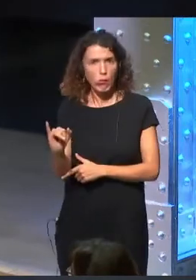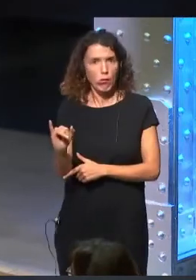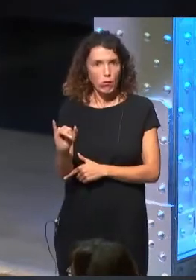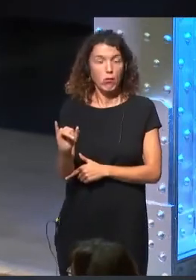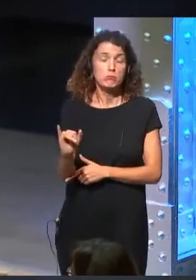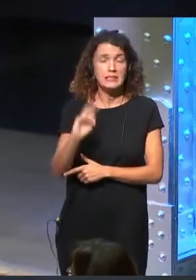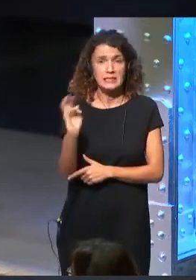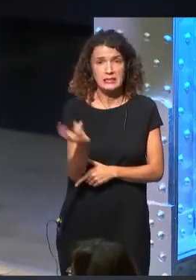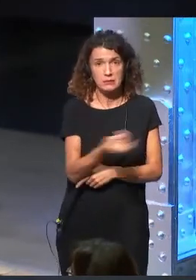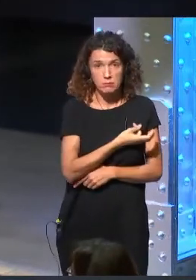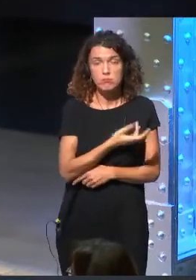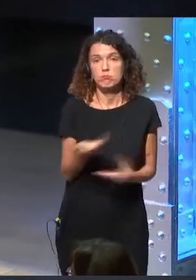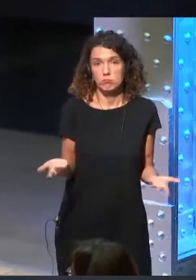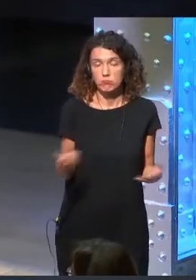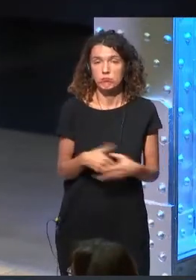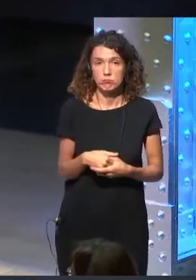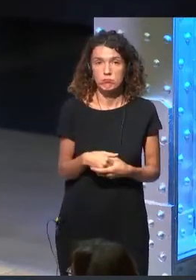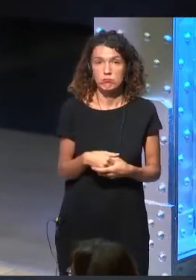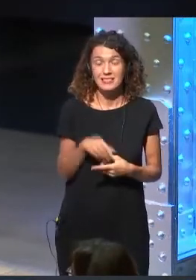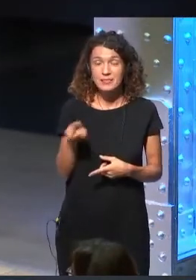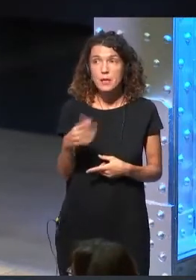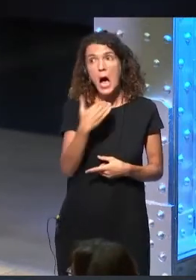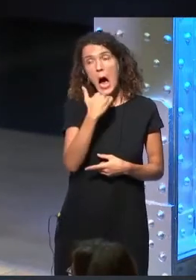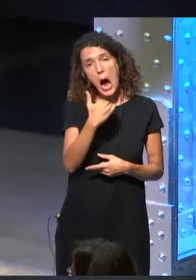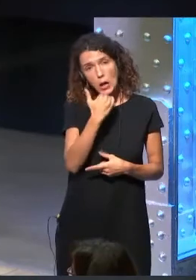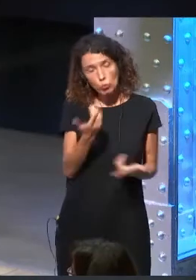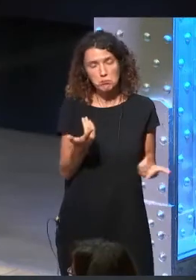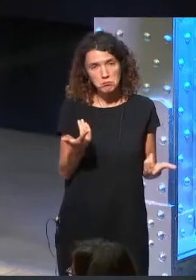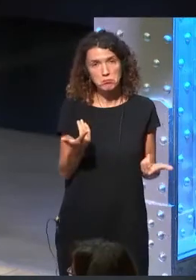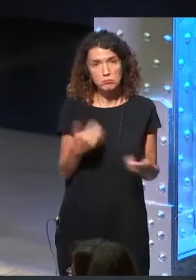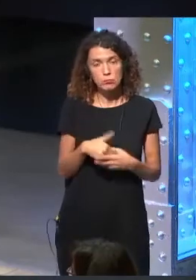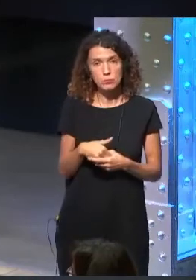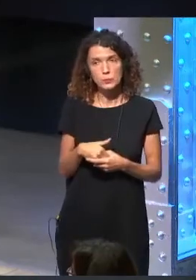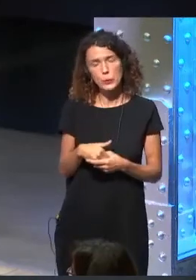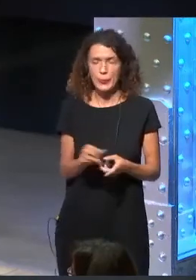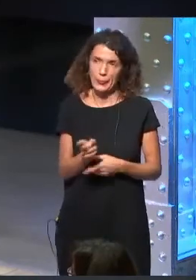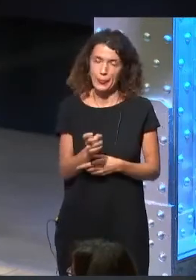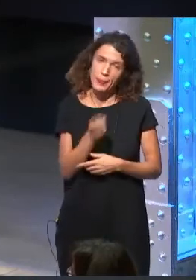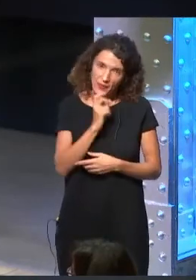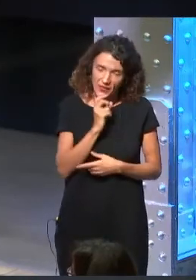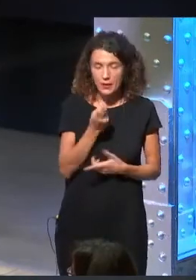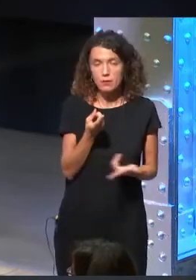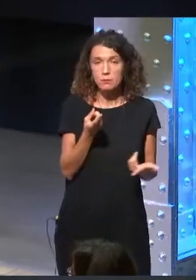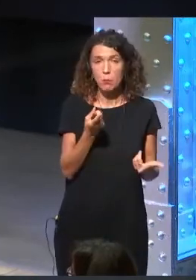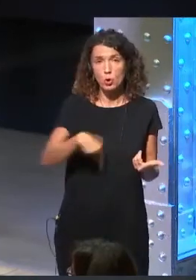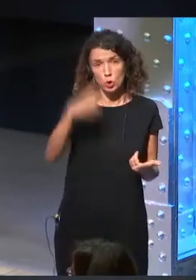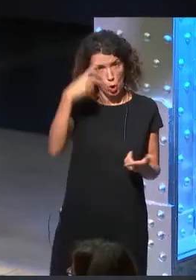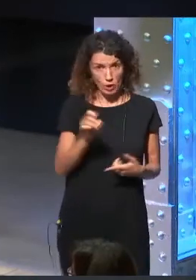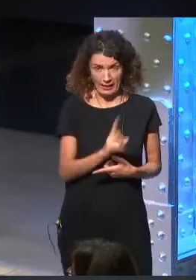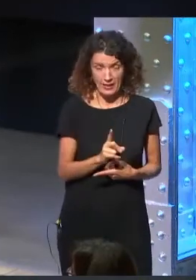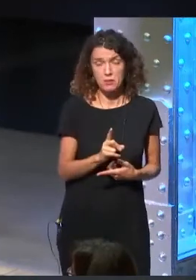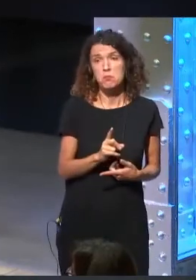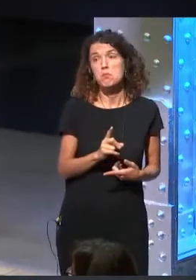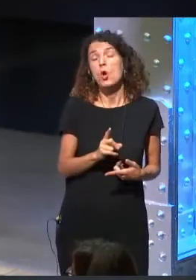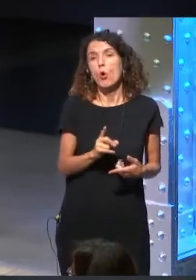and so on. I think it's really very hard. And you will not believe this, because I expect you